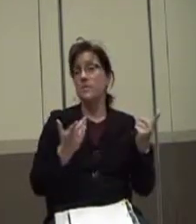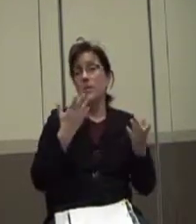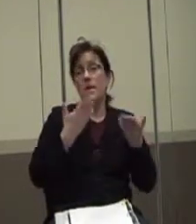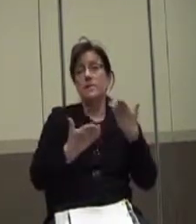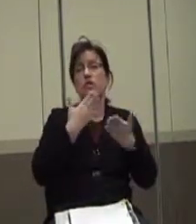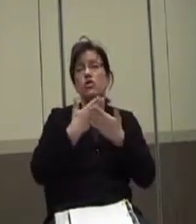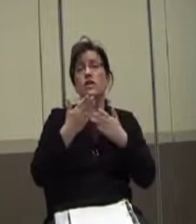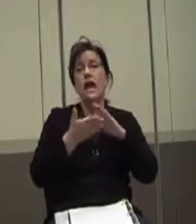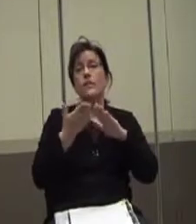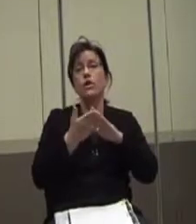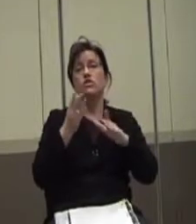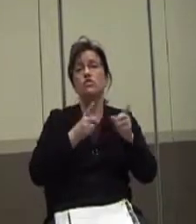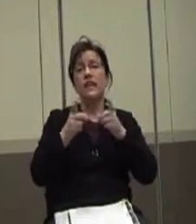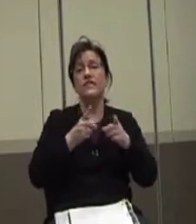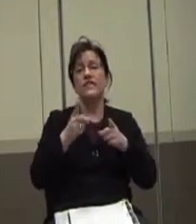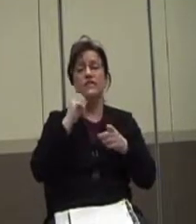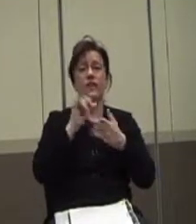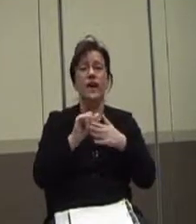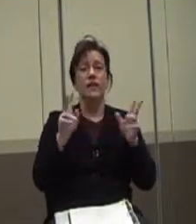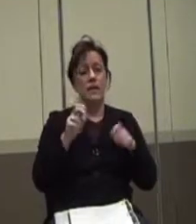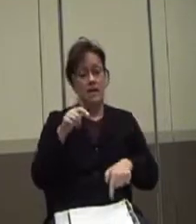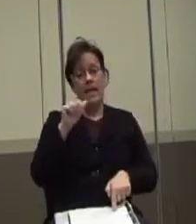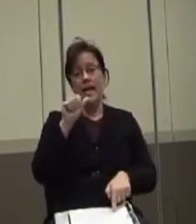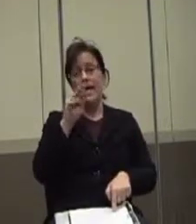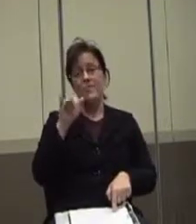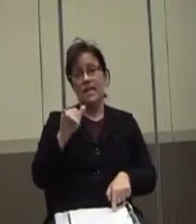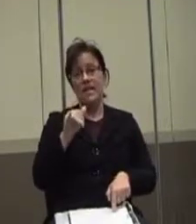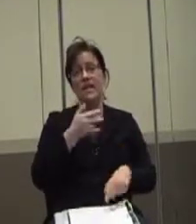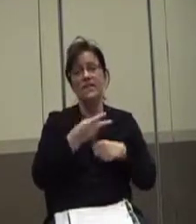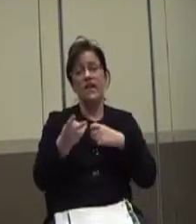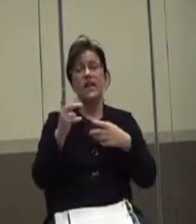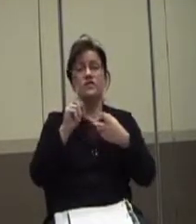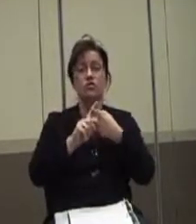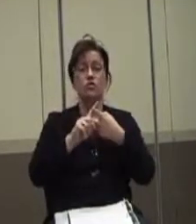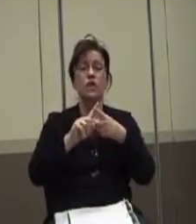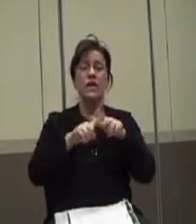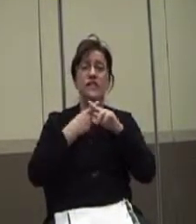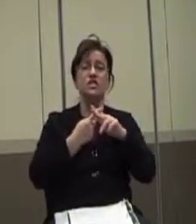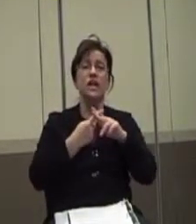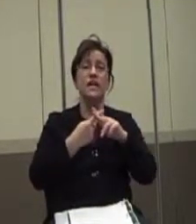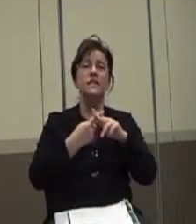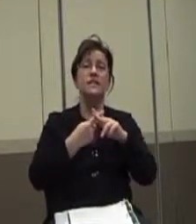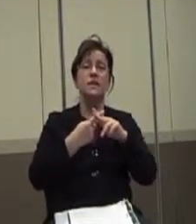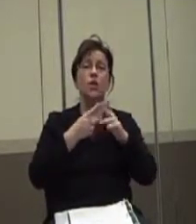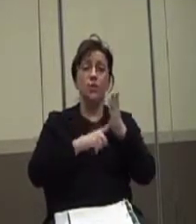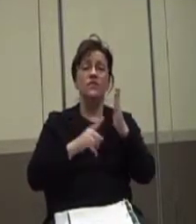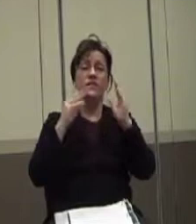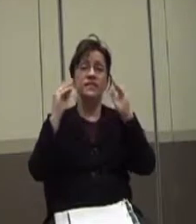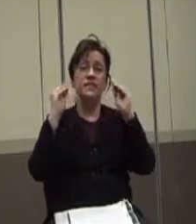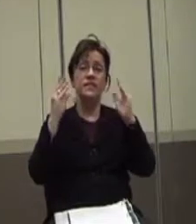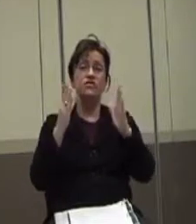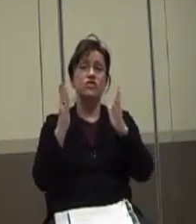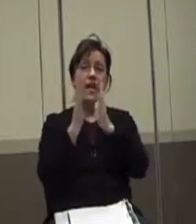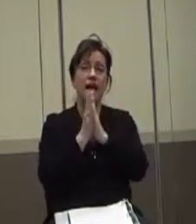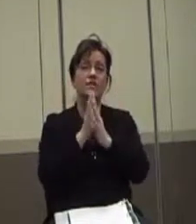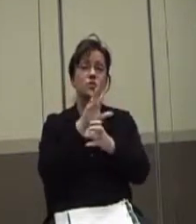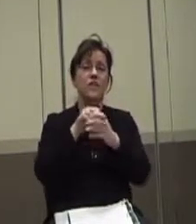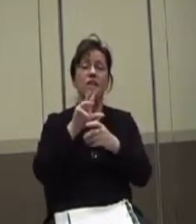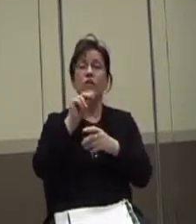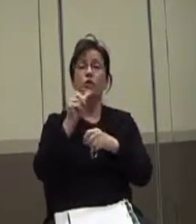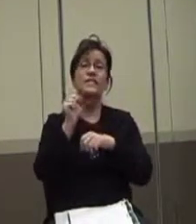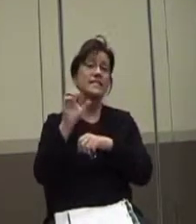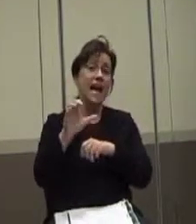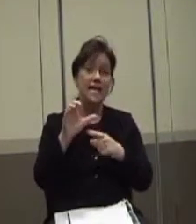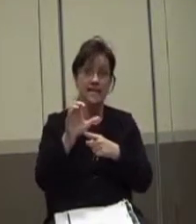that, right? John, or Amy in this case, fails to initiate the teacher's request within 30 seconds of it being given, if you were looking at compliance.